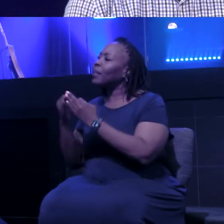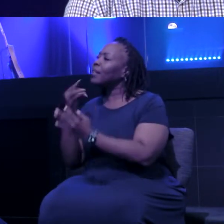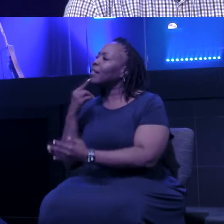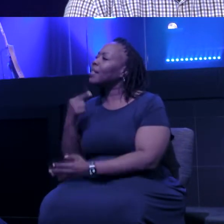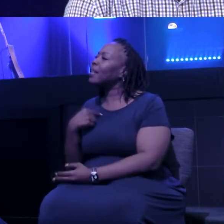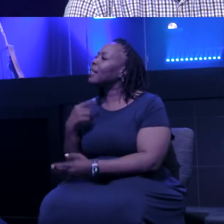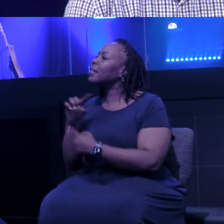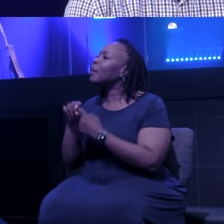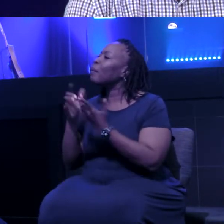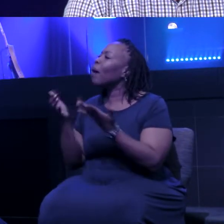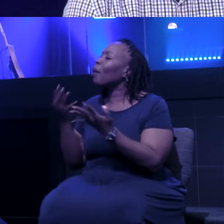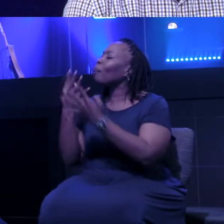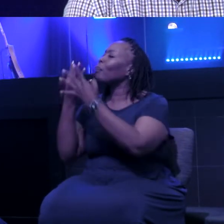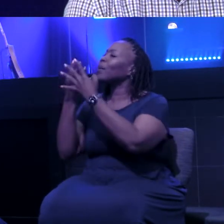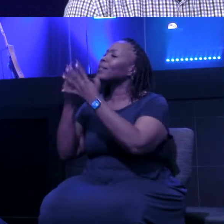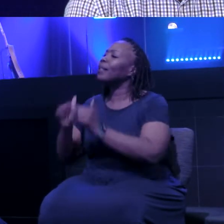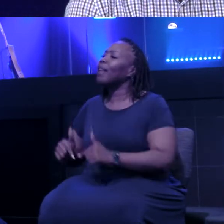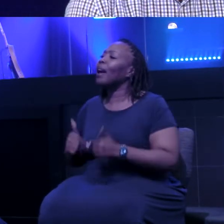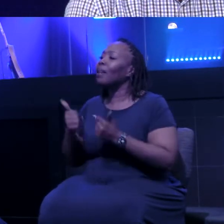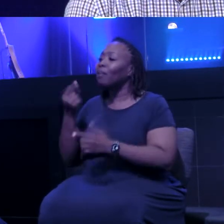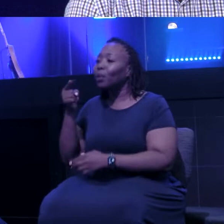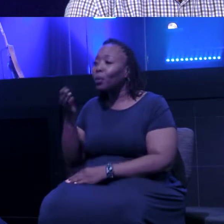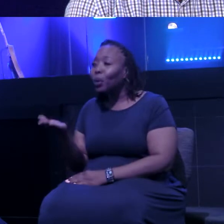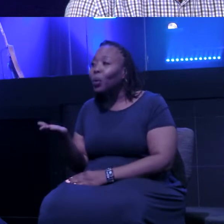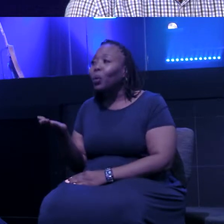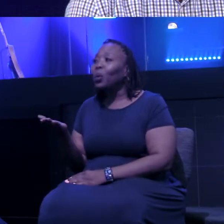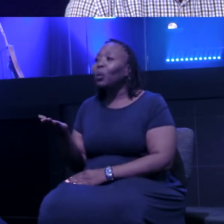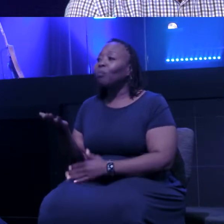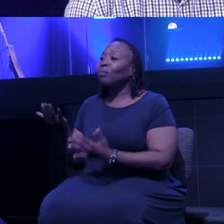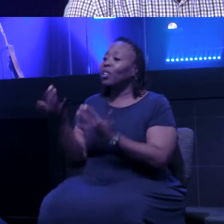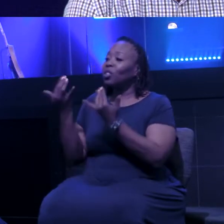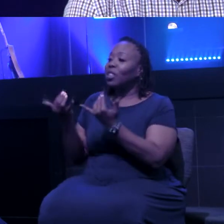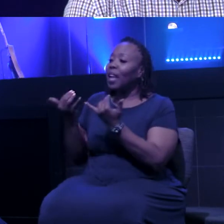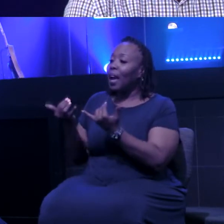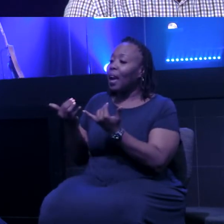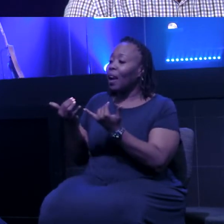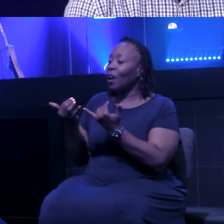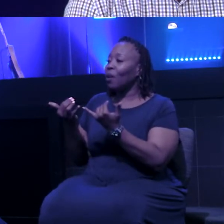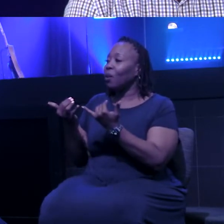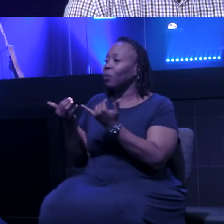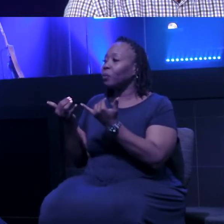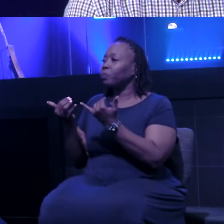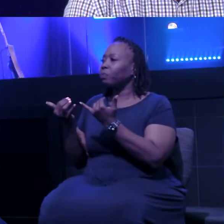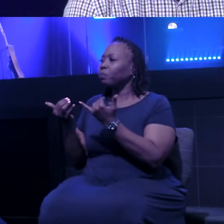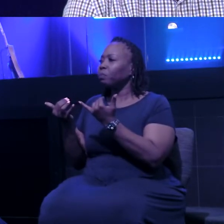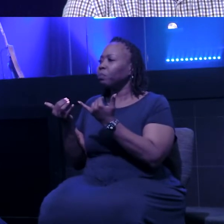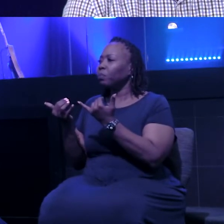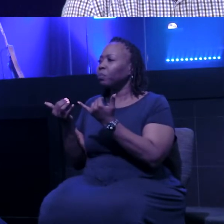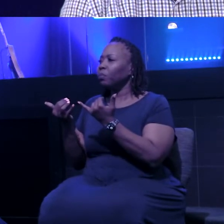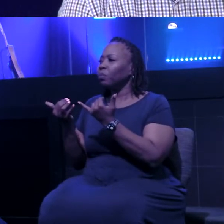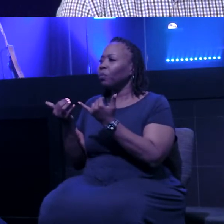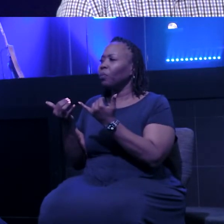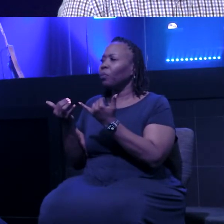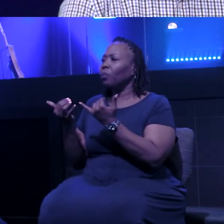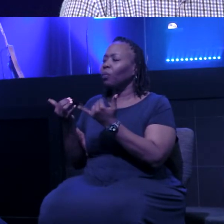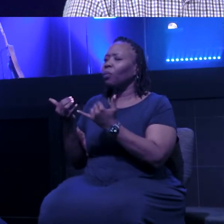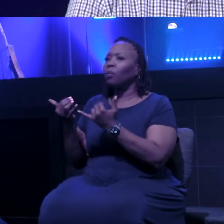tell us about prison life for you as you're now indicted, you're spending